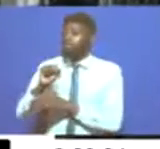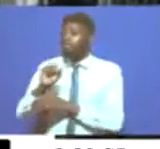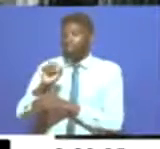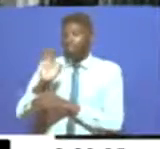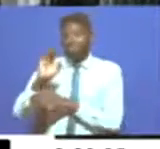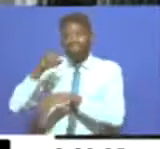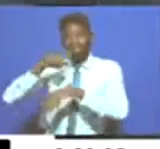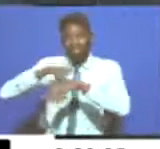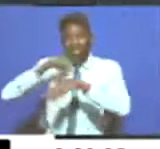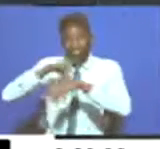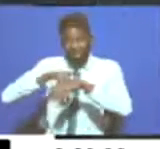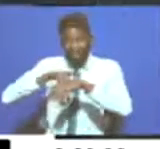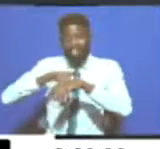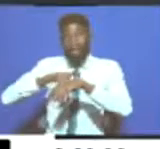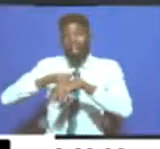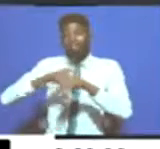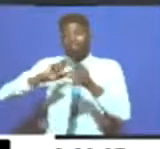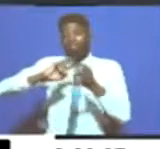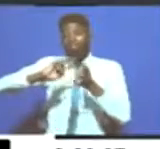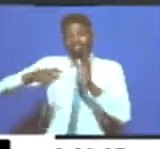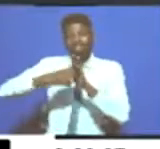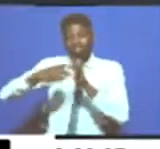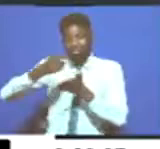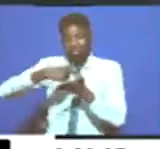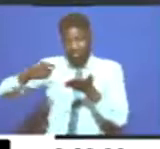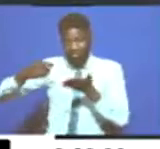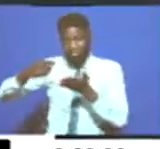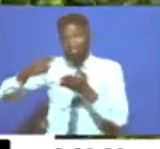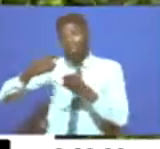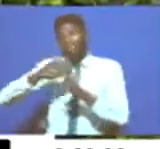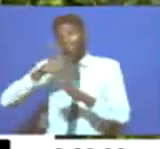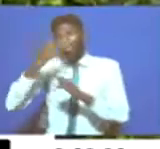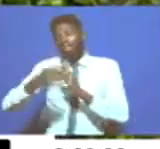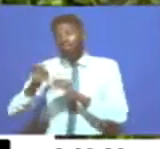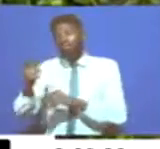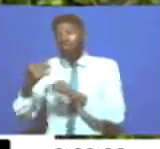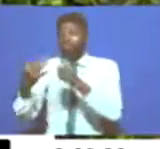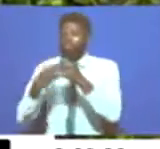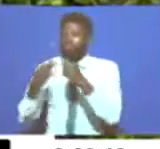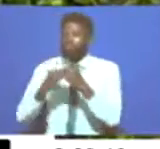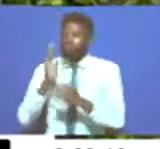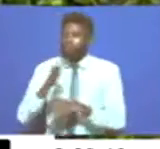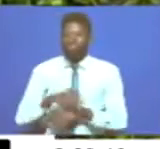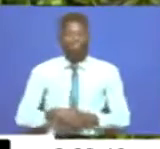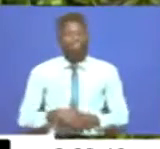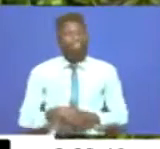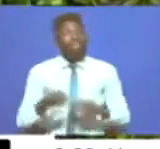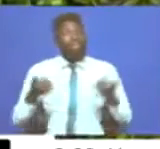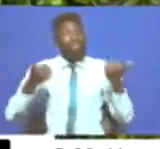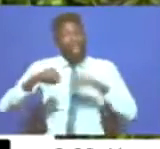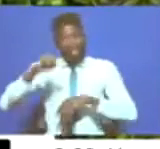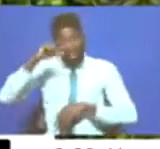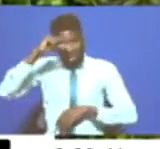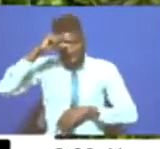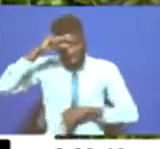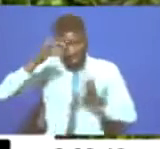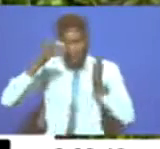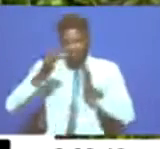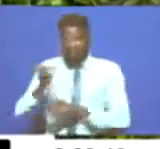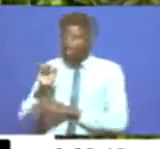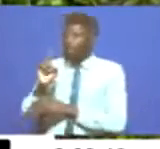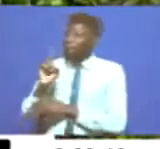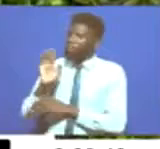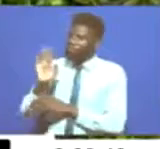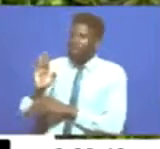of transfer expected in August. Any governor who's going to be elected for Nairobi expects